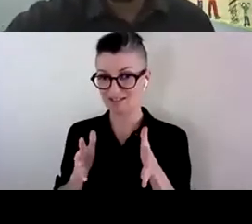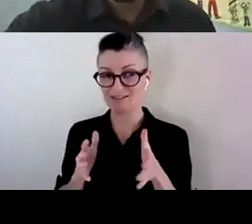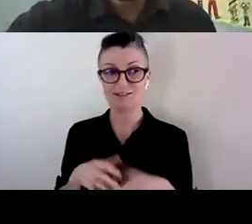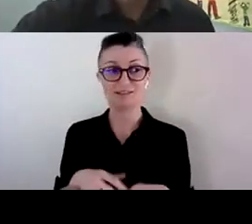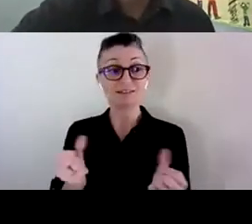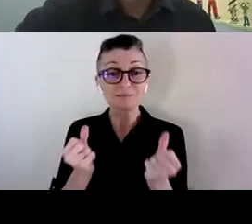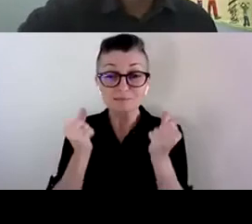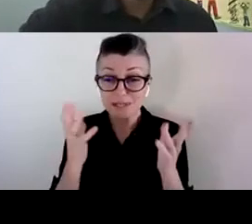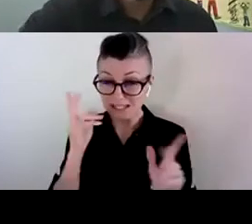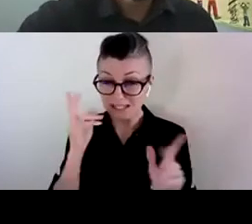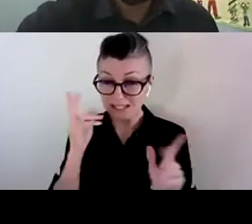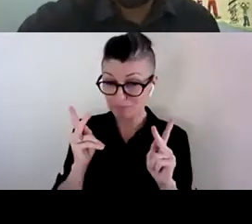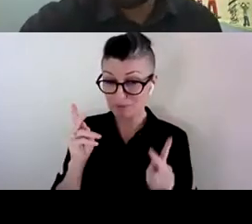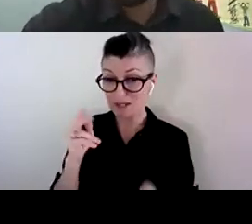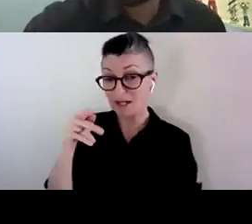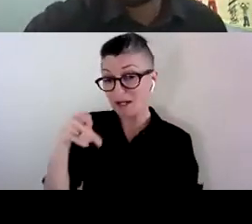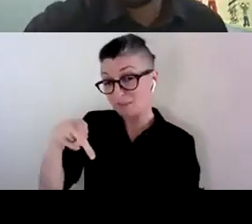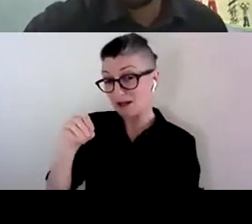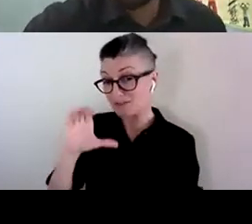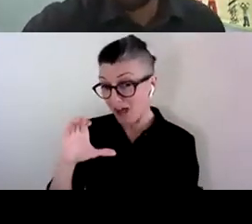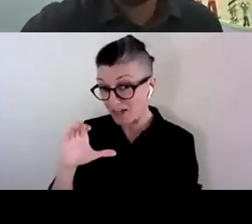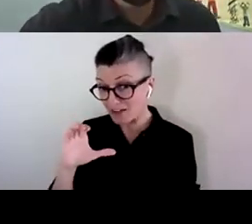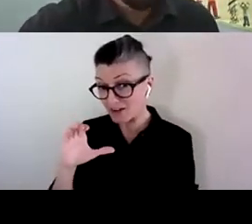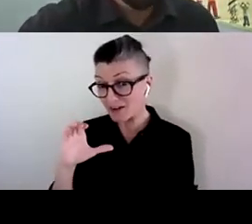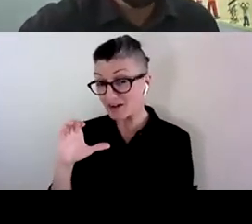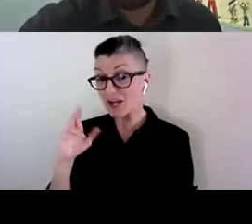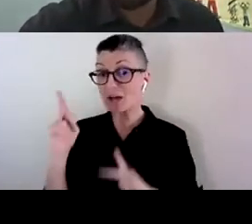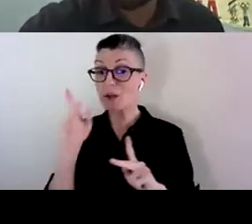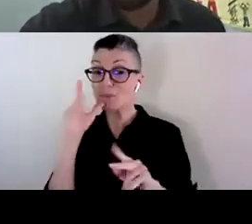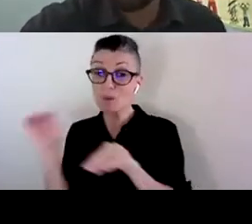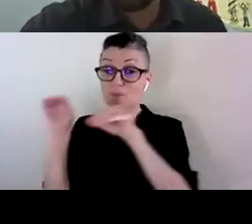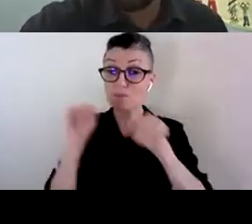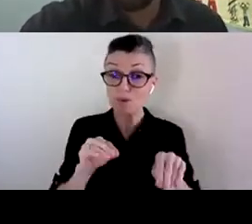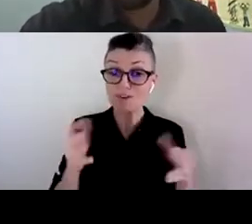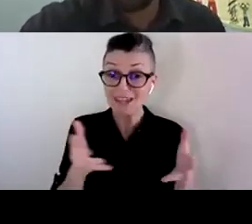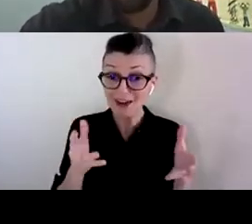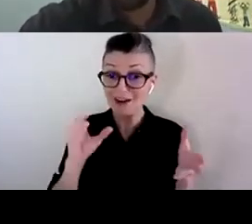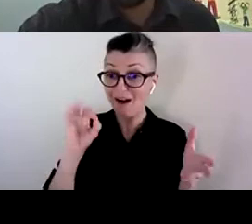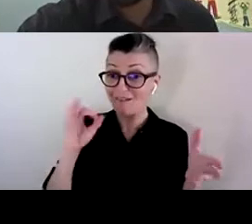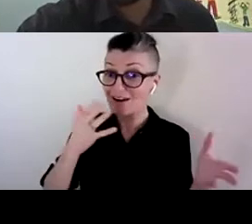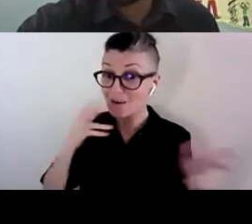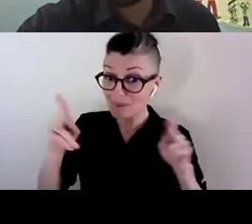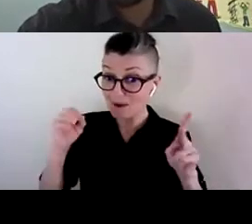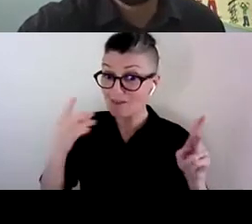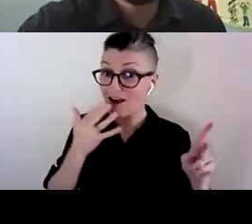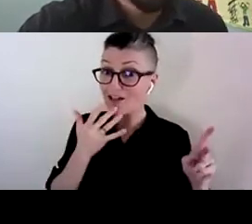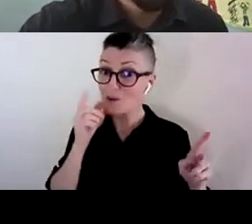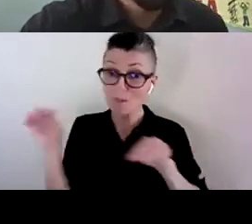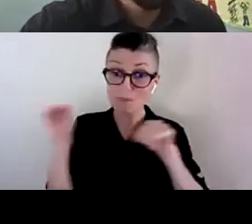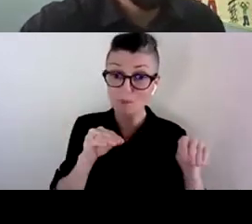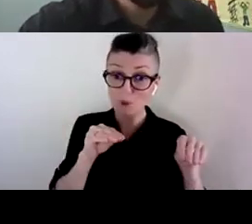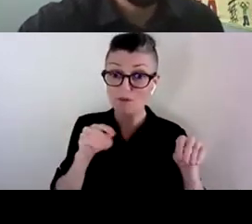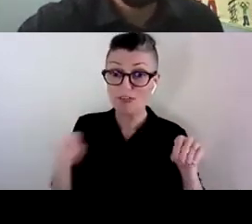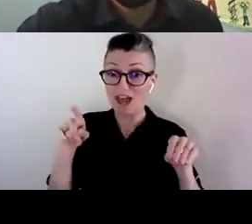especially peoples of color, especially immigrants of color, have succumbed to this. And to me, this is the